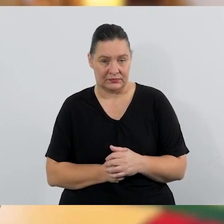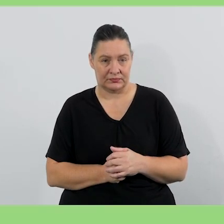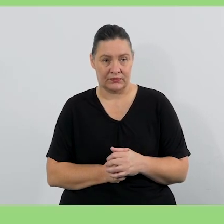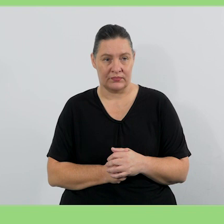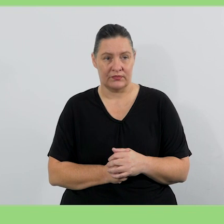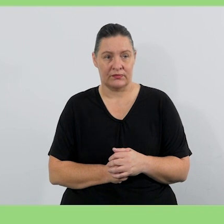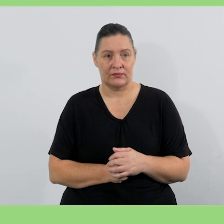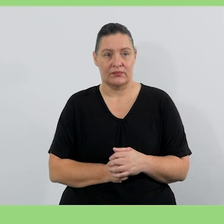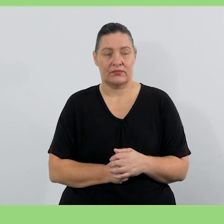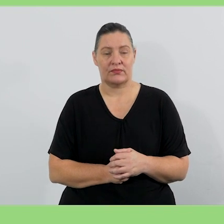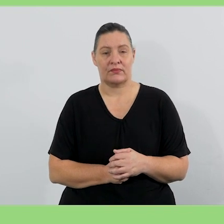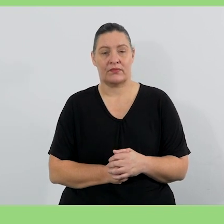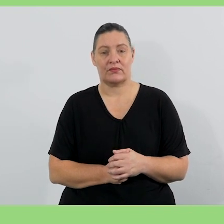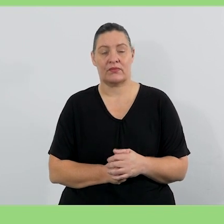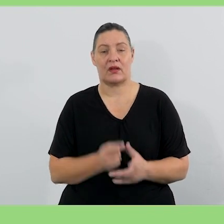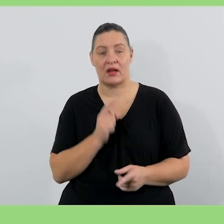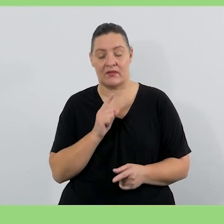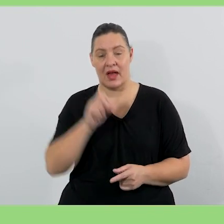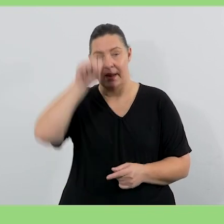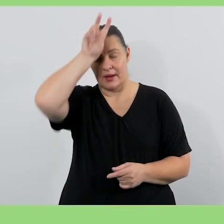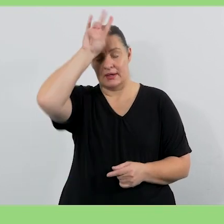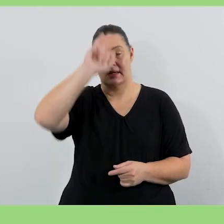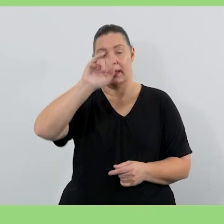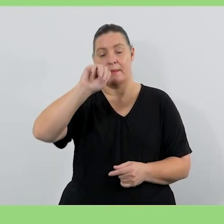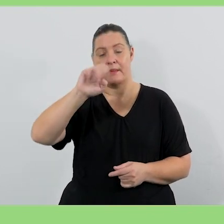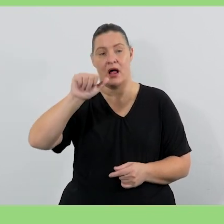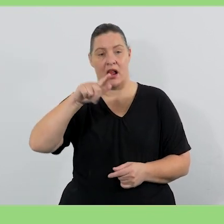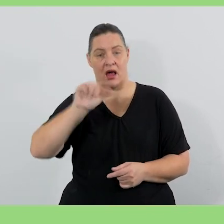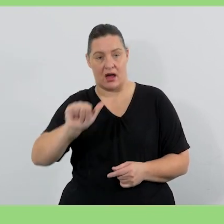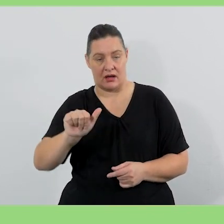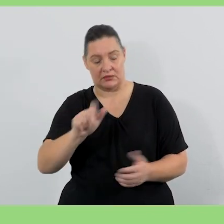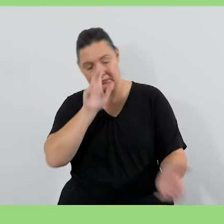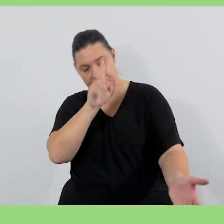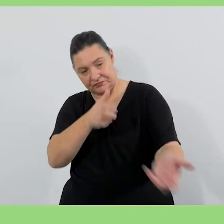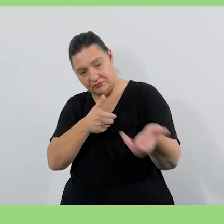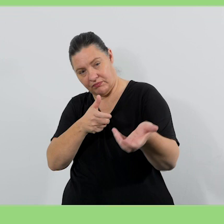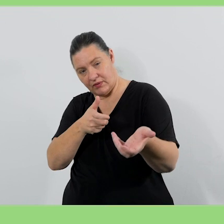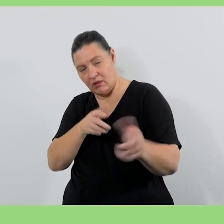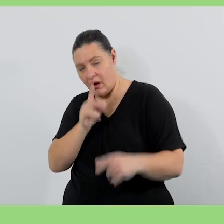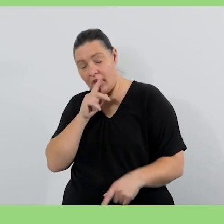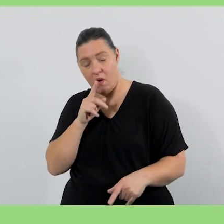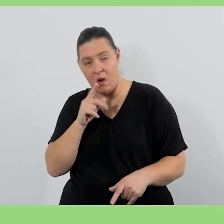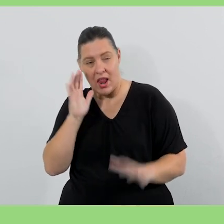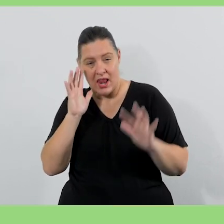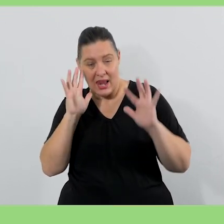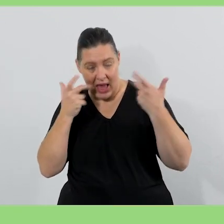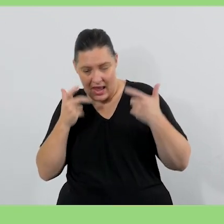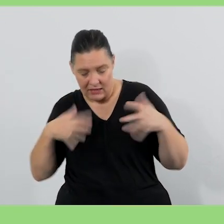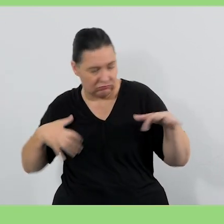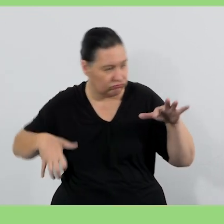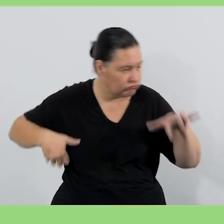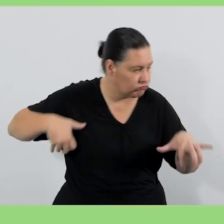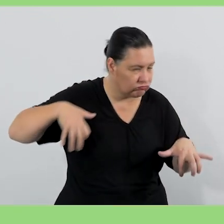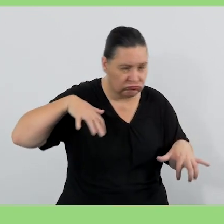question, which says, if an impala was hunted and killed by a lion, so the lion is